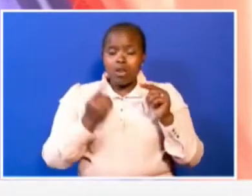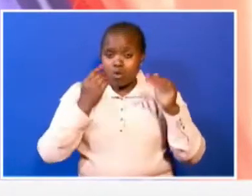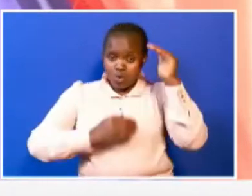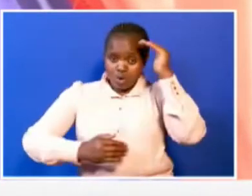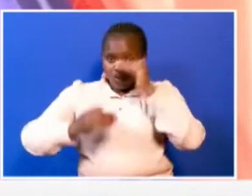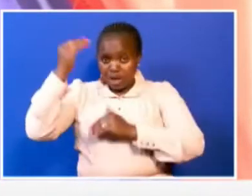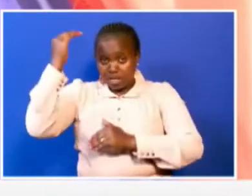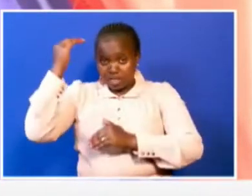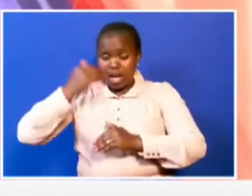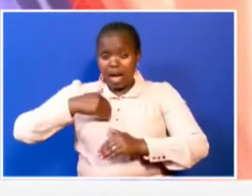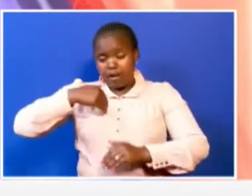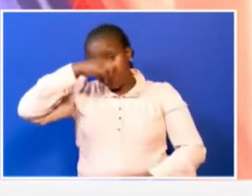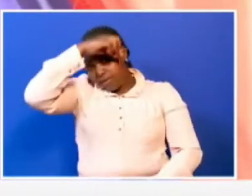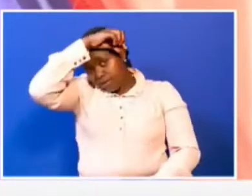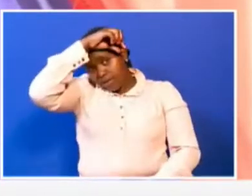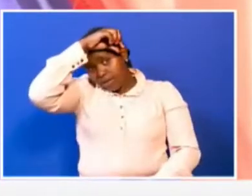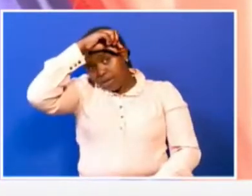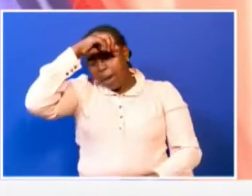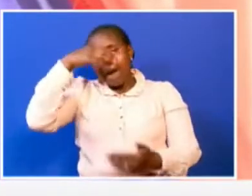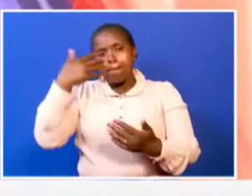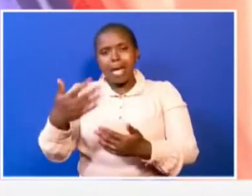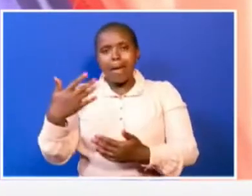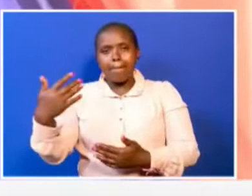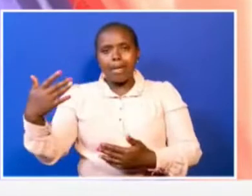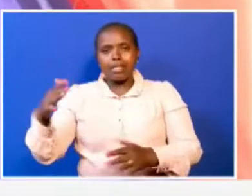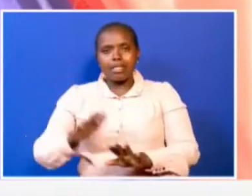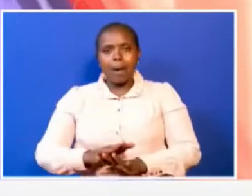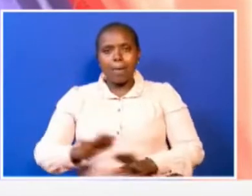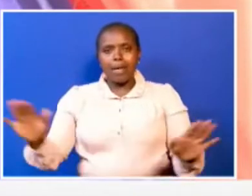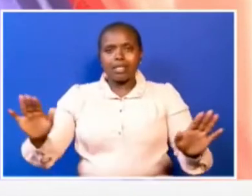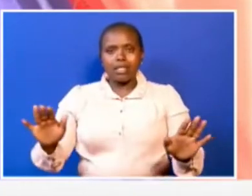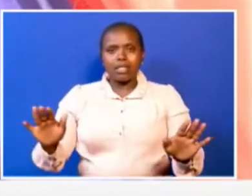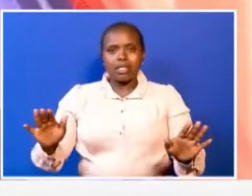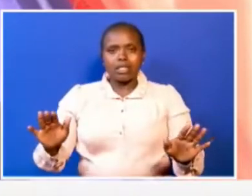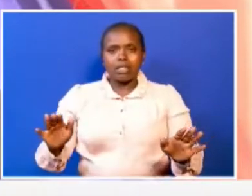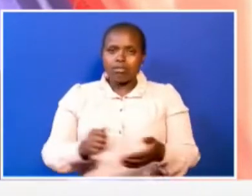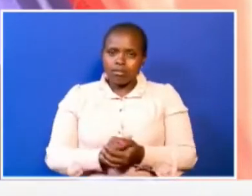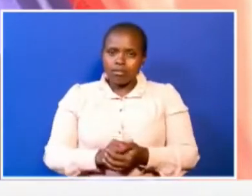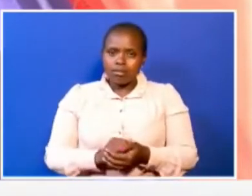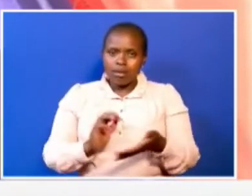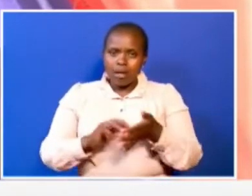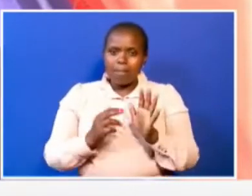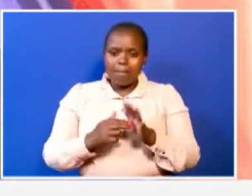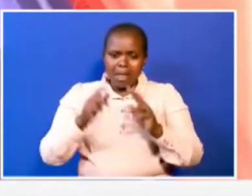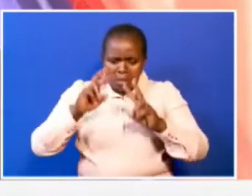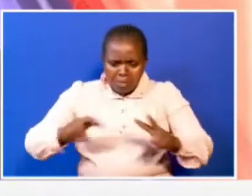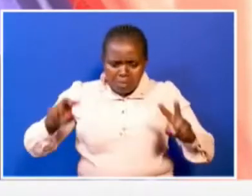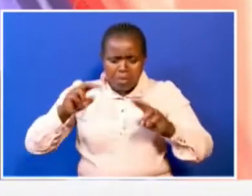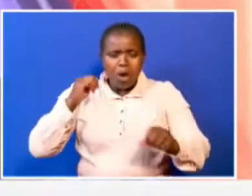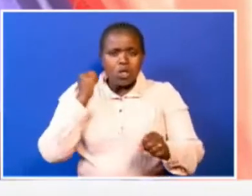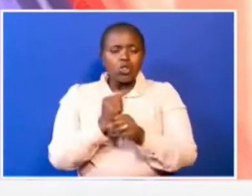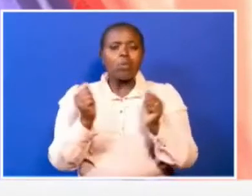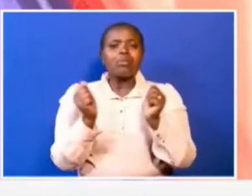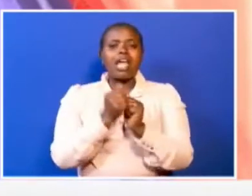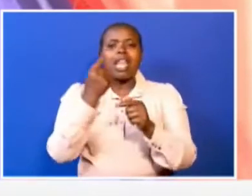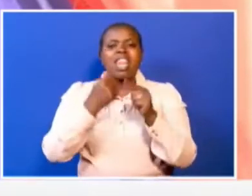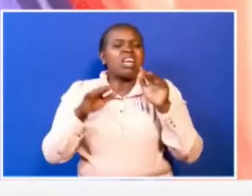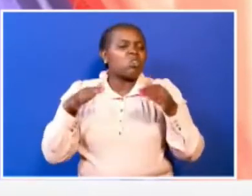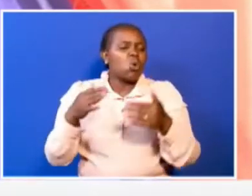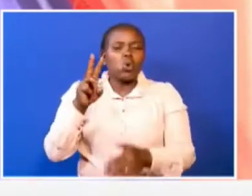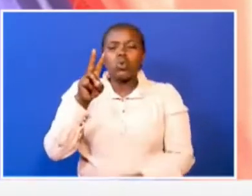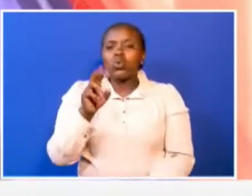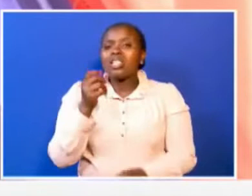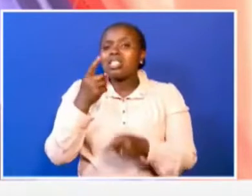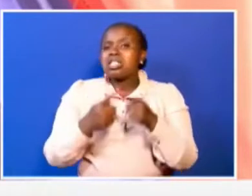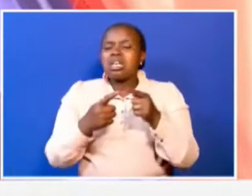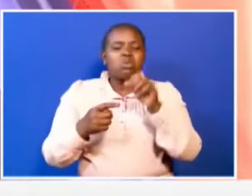are producing graduates with papers. Then you keep on looking for a job for 10 years or even 20 years. Who